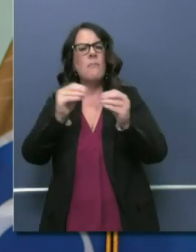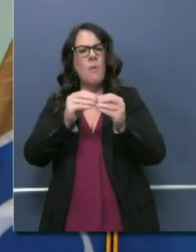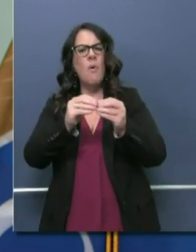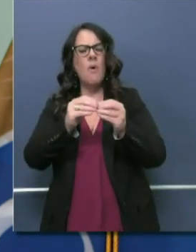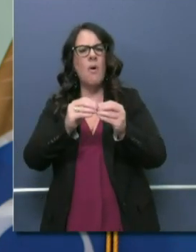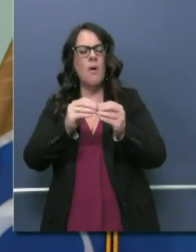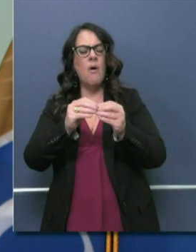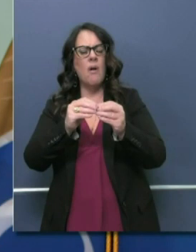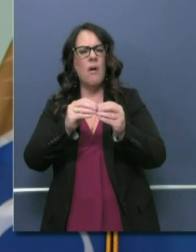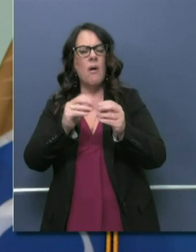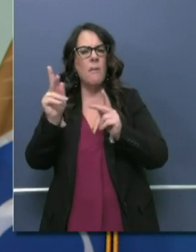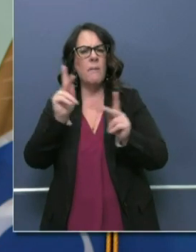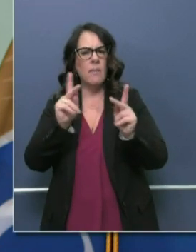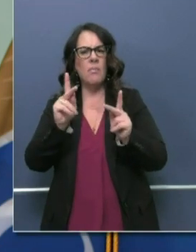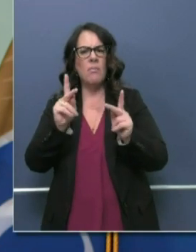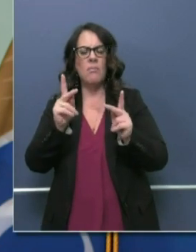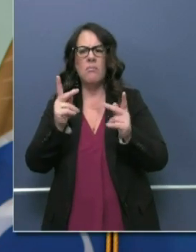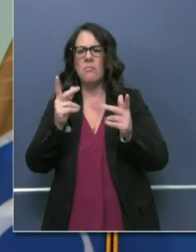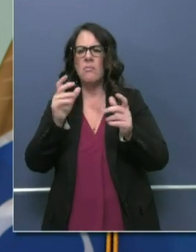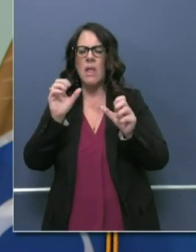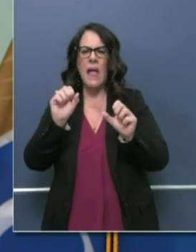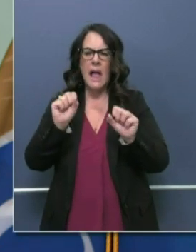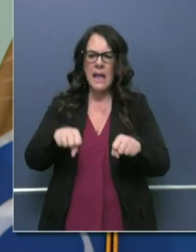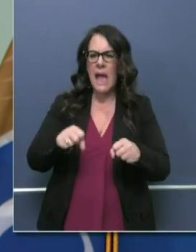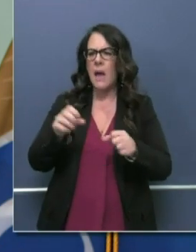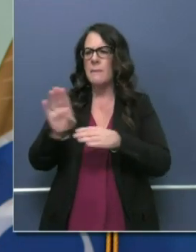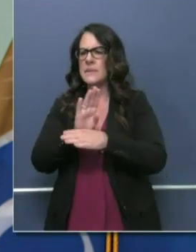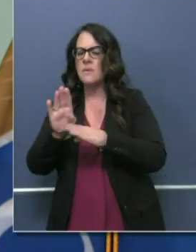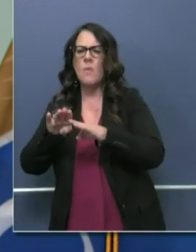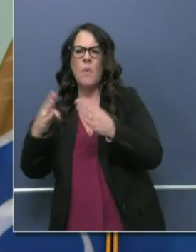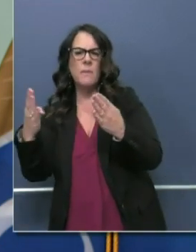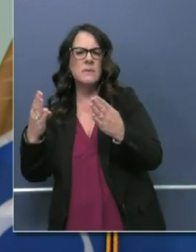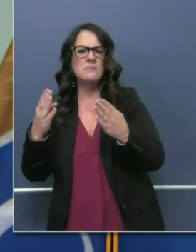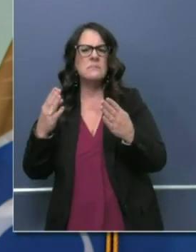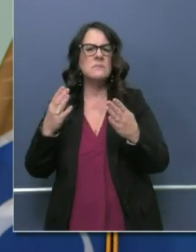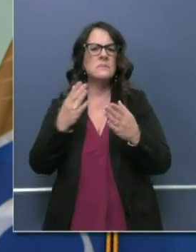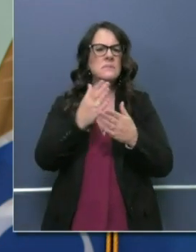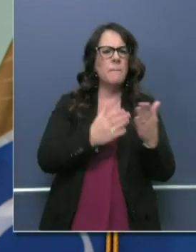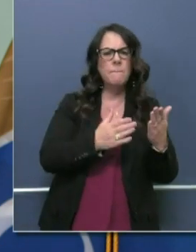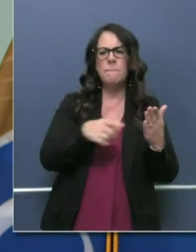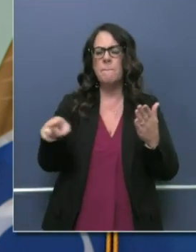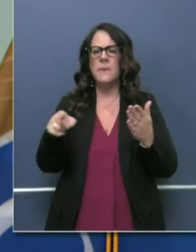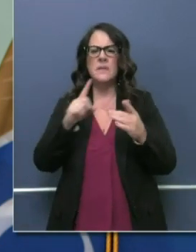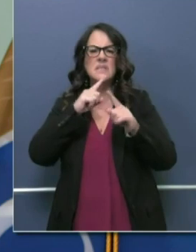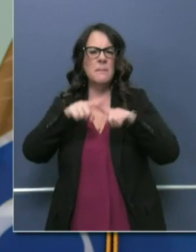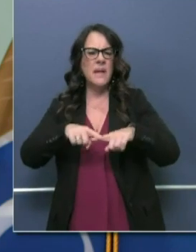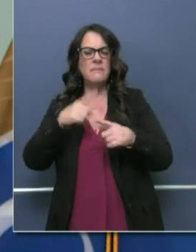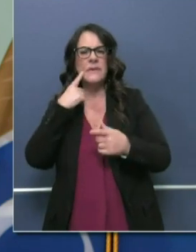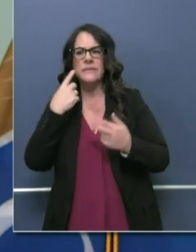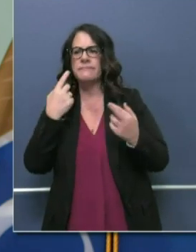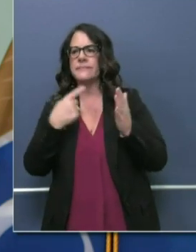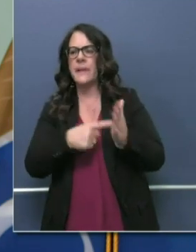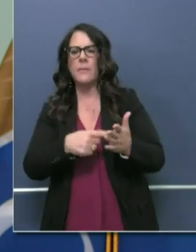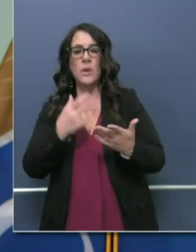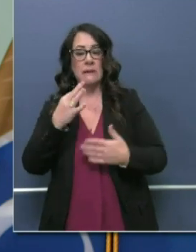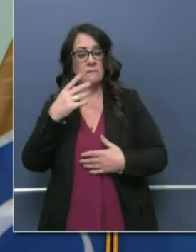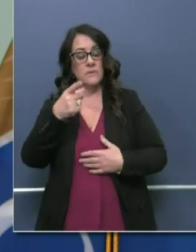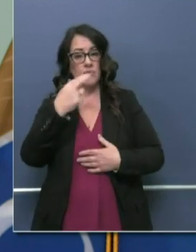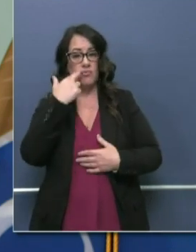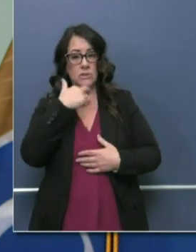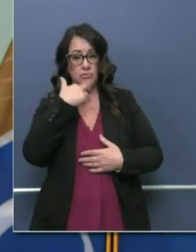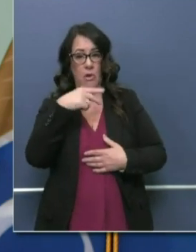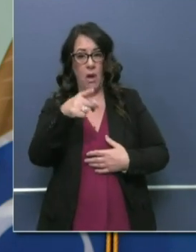through phase 2. And so that includes, let me be specific, the prospects of restaurants with modifications